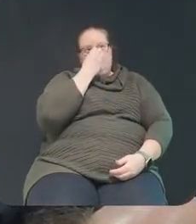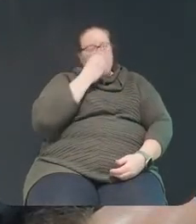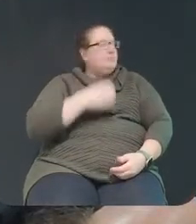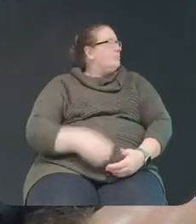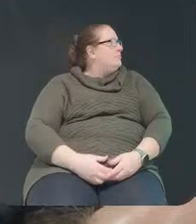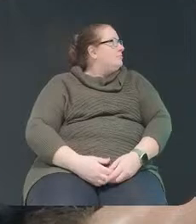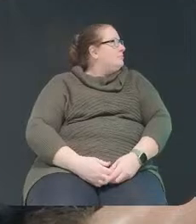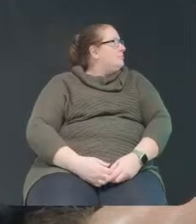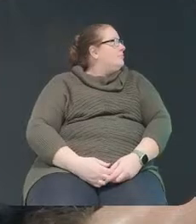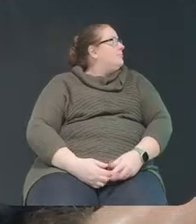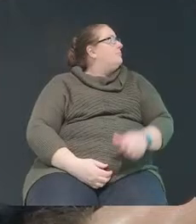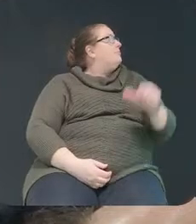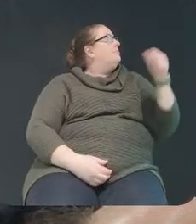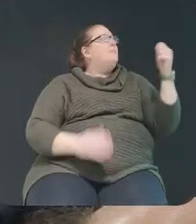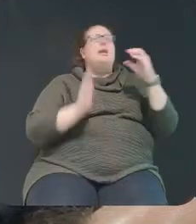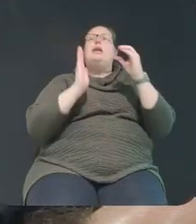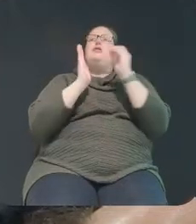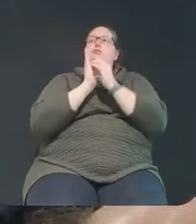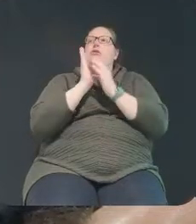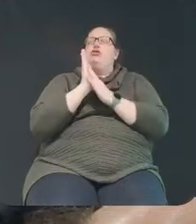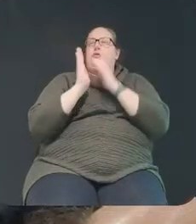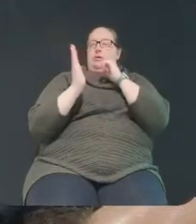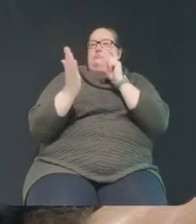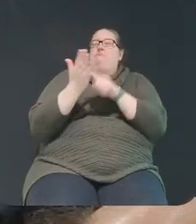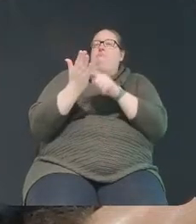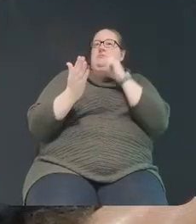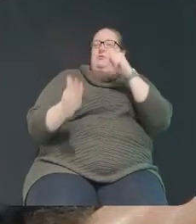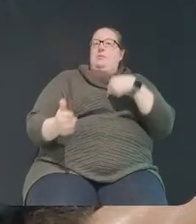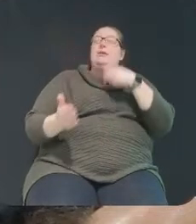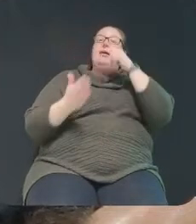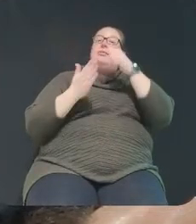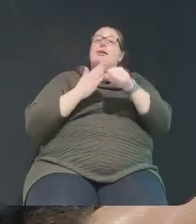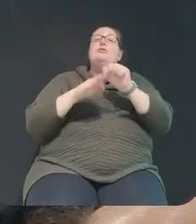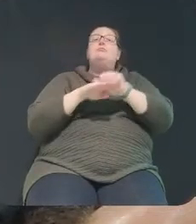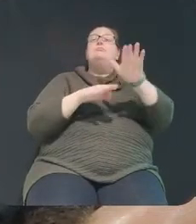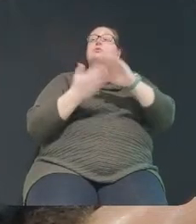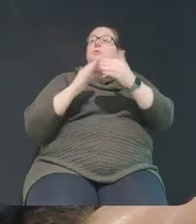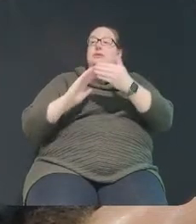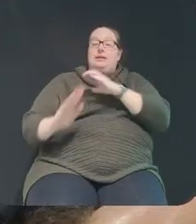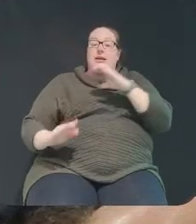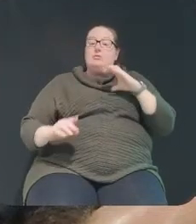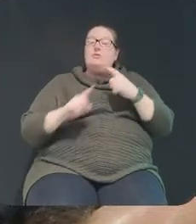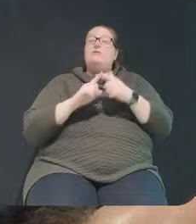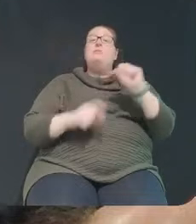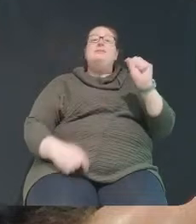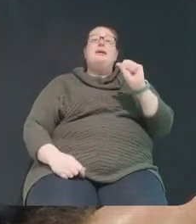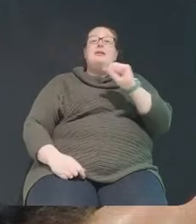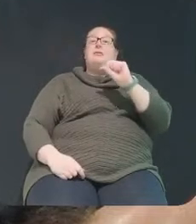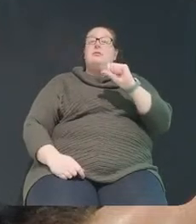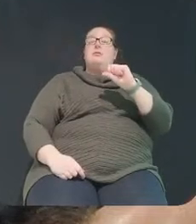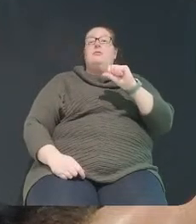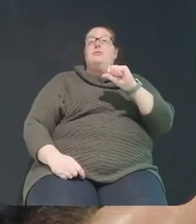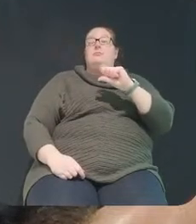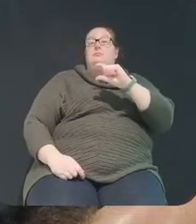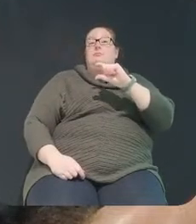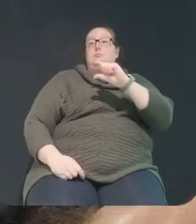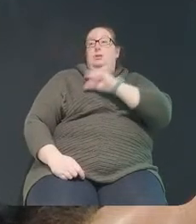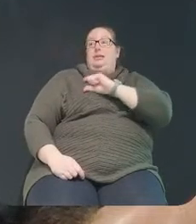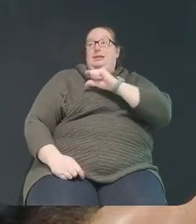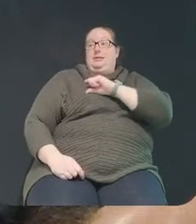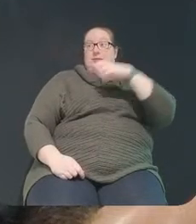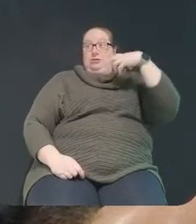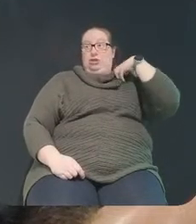So this is another record that stood out for me. It's a letter sent to City Council from Seattle Police Chief Austin Griffiths